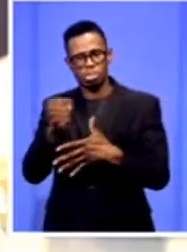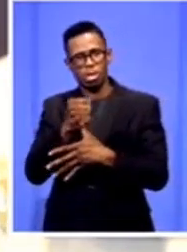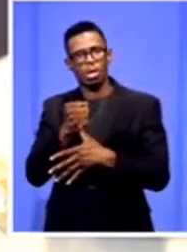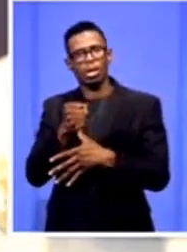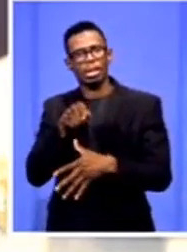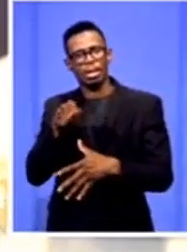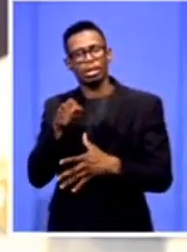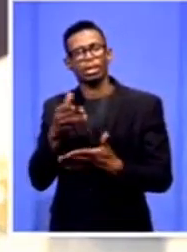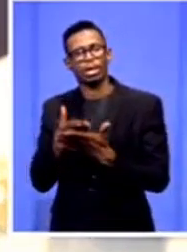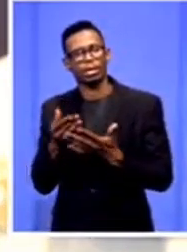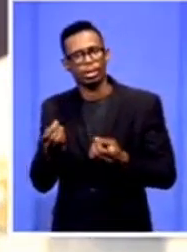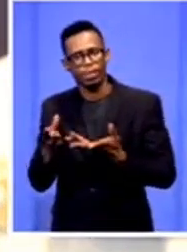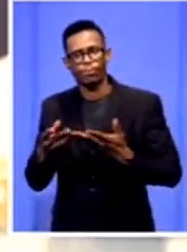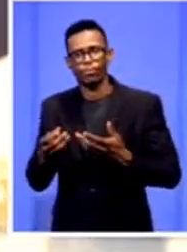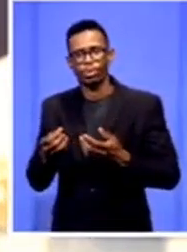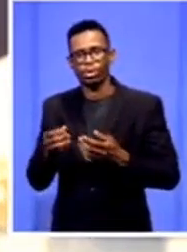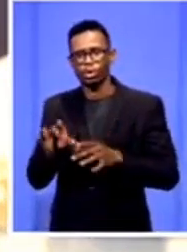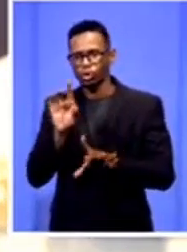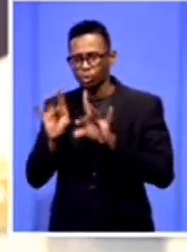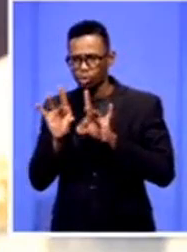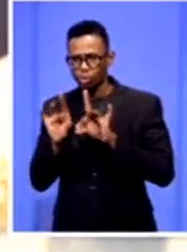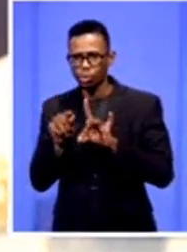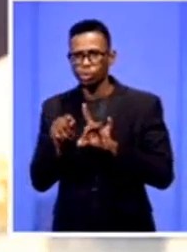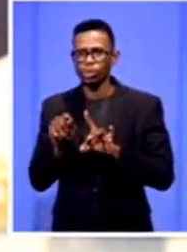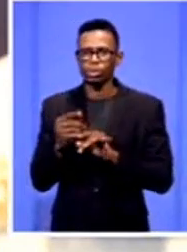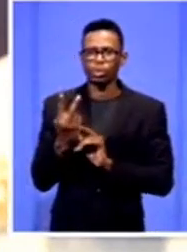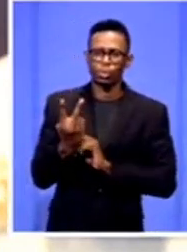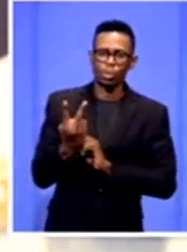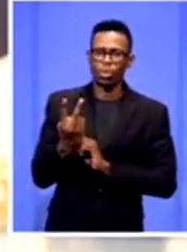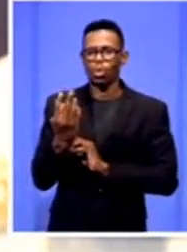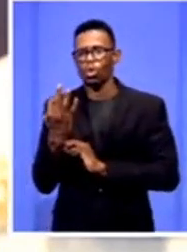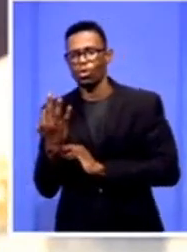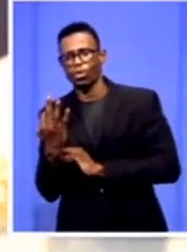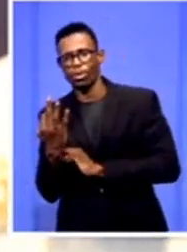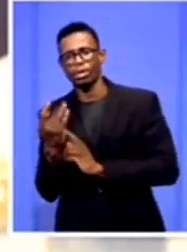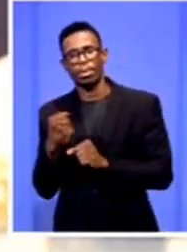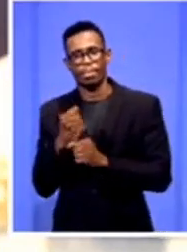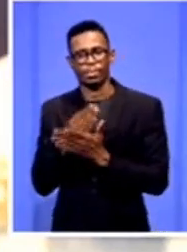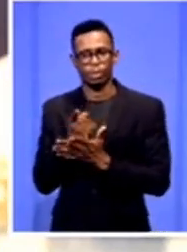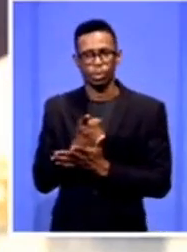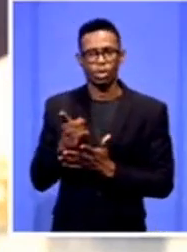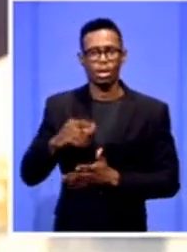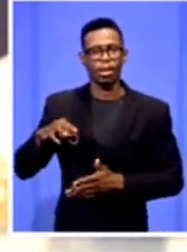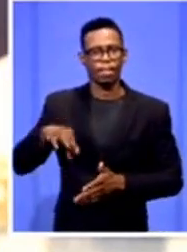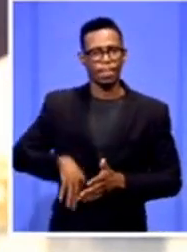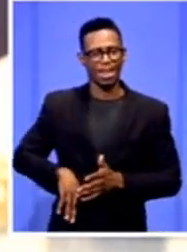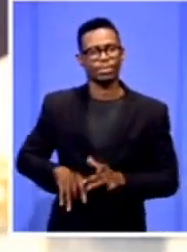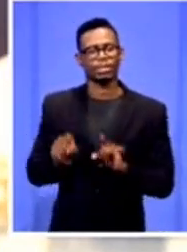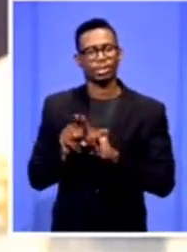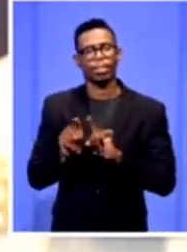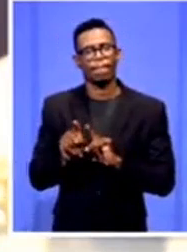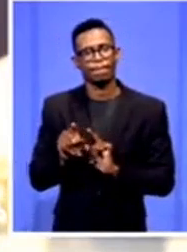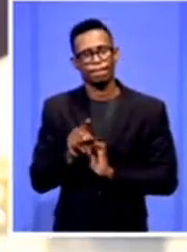hore all regions di a benefita. Opperman-Swande e tla be e le teng le yona,